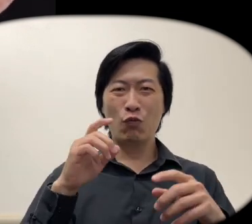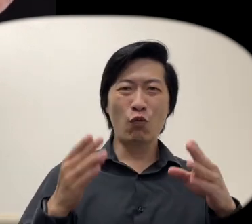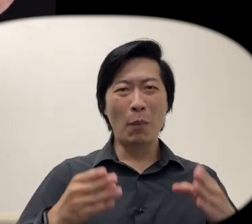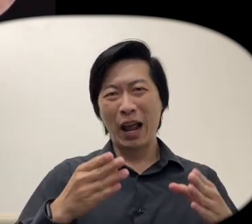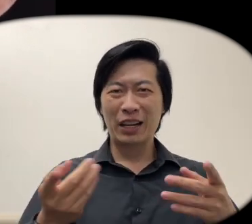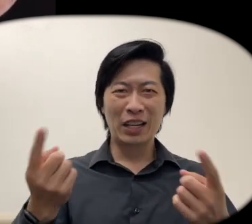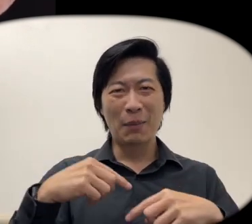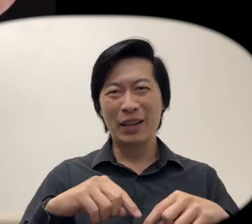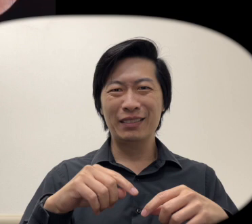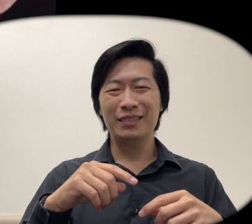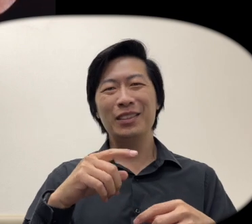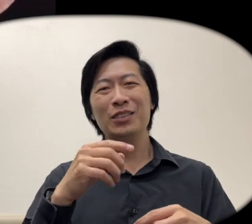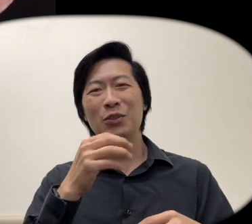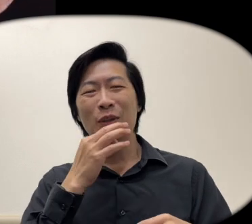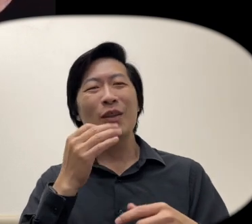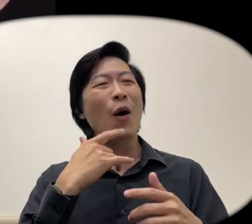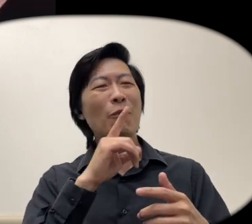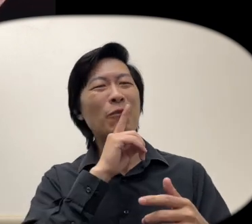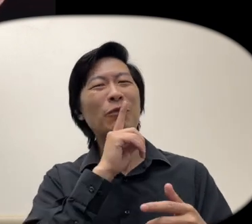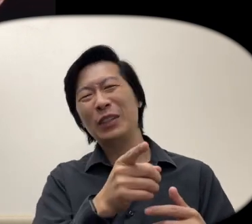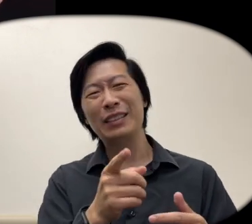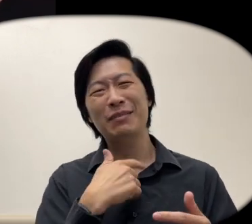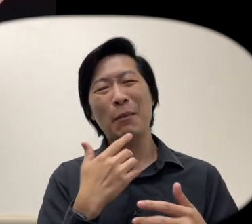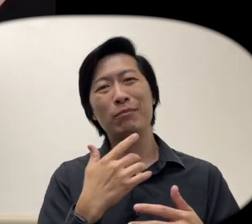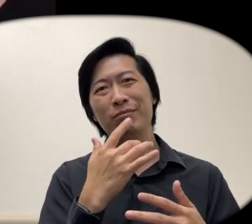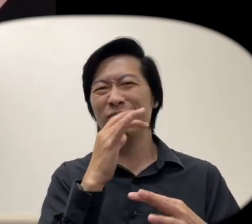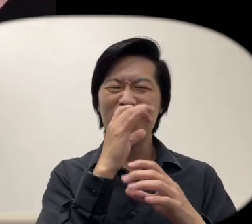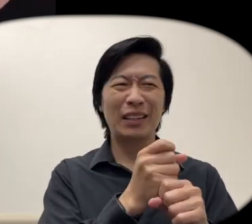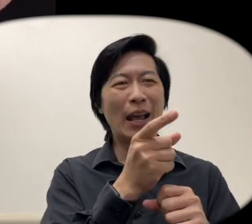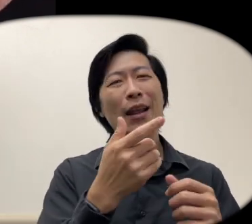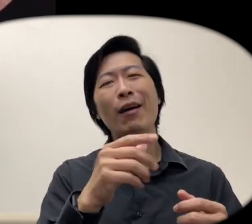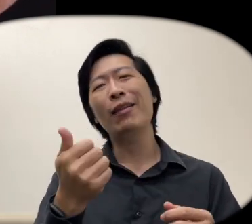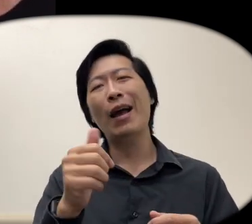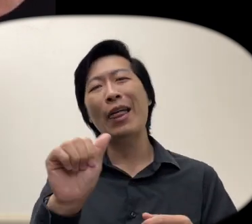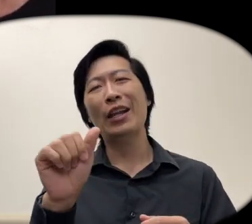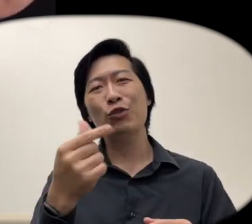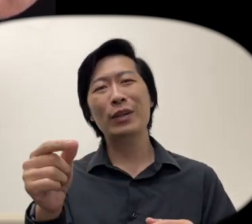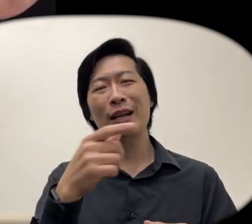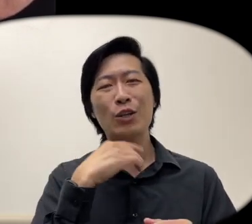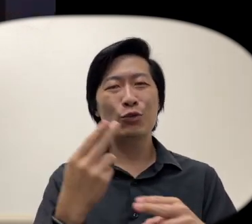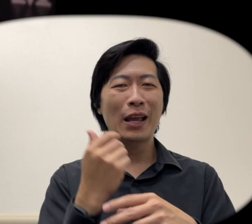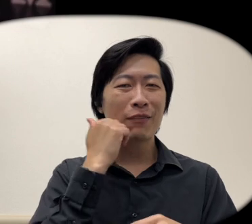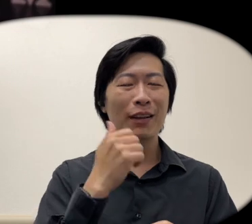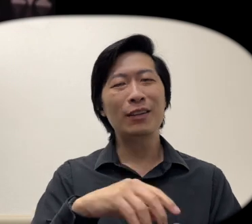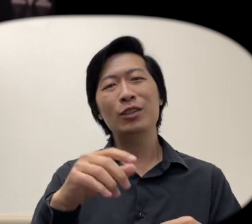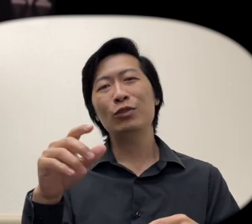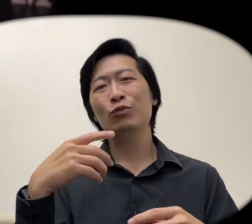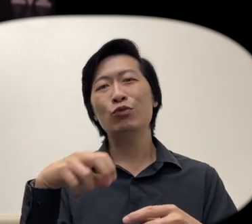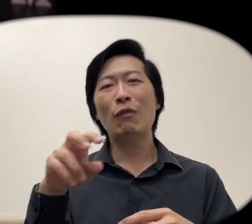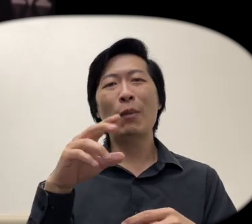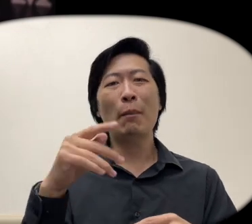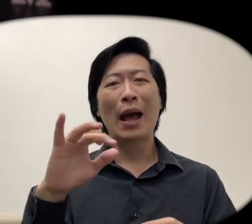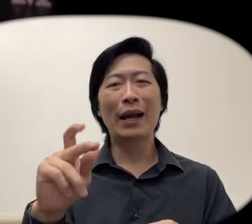channel by purchasing some Athletic Greens, which is a supplement that I use every single day, free travel packs and free vitamin D with your purchase. Thank you so much for